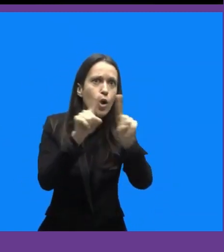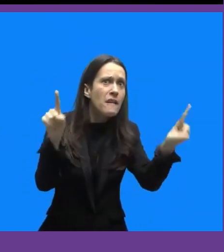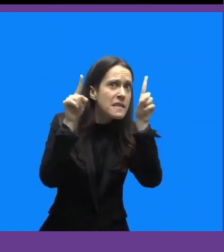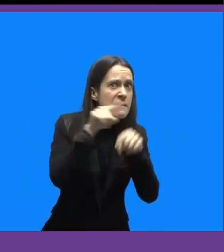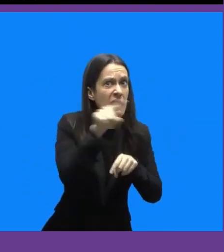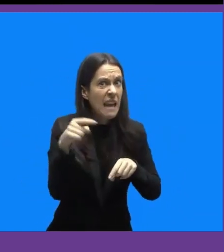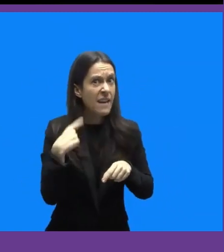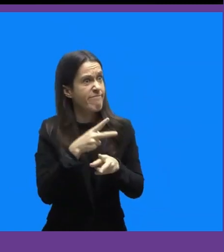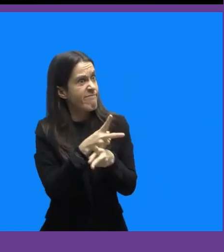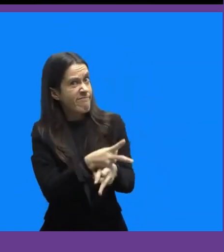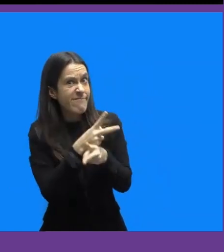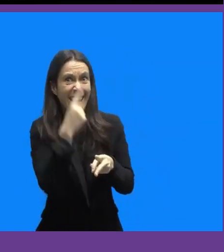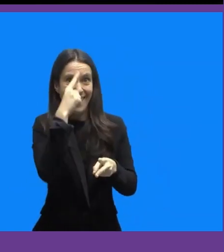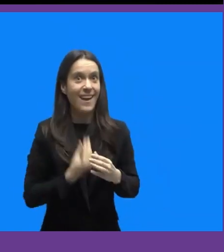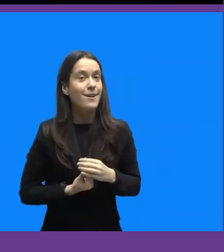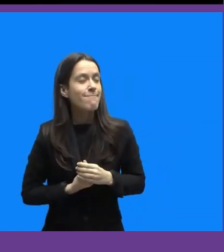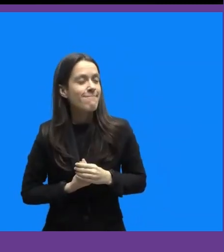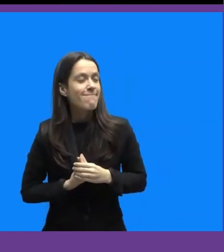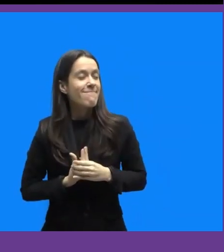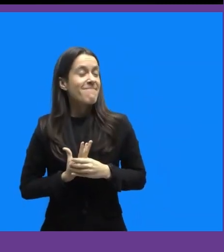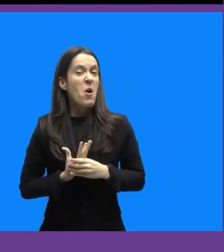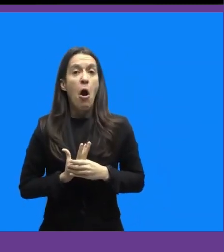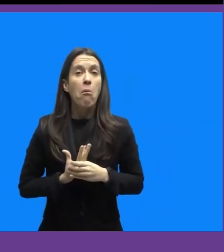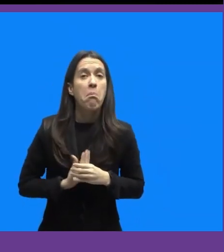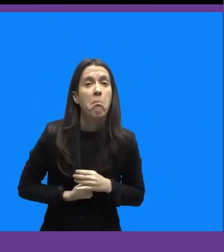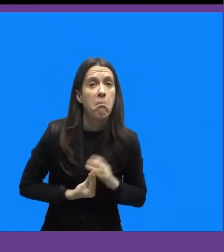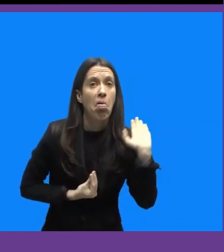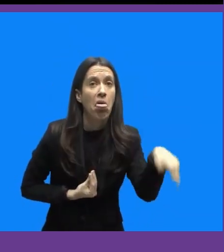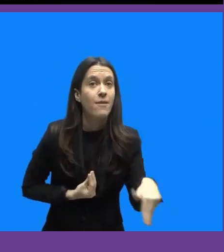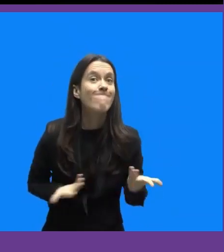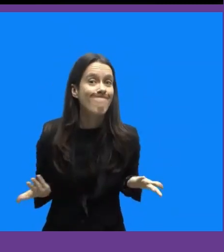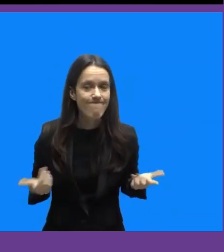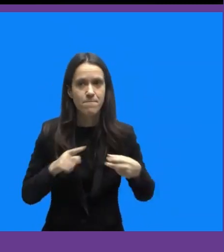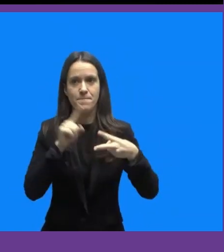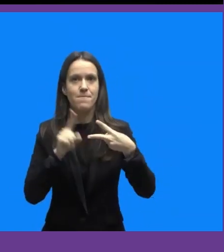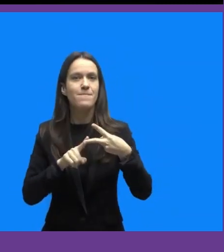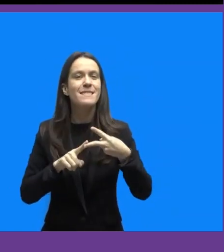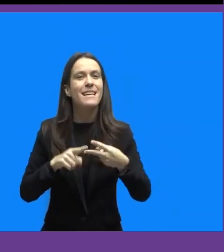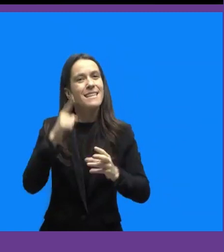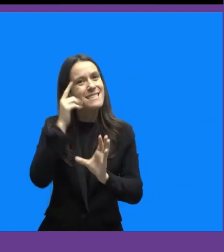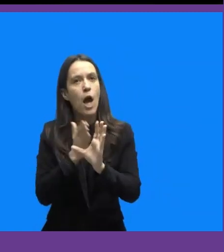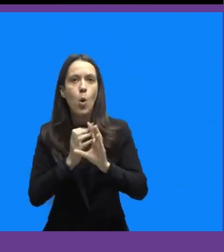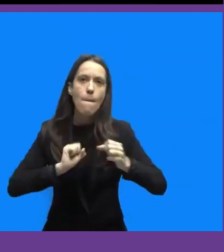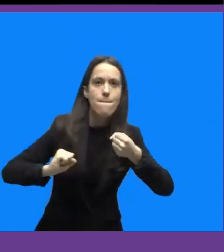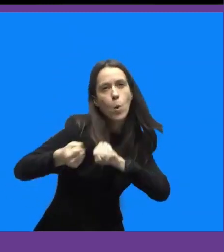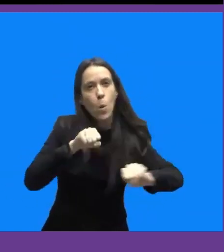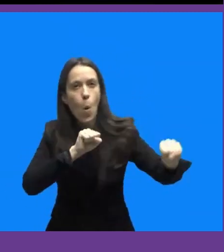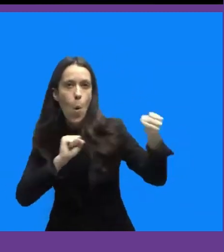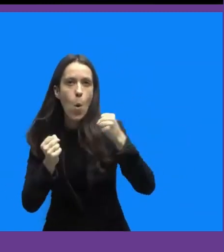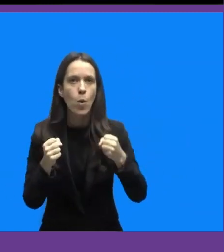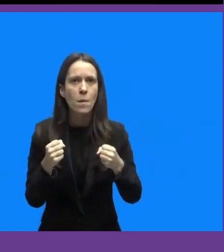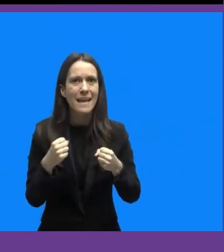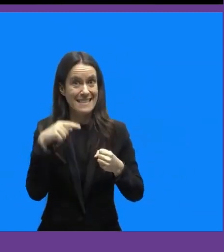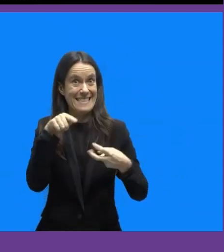and particularly with students. And also then the psychomotor domain. Not hearing a whole lot. Again, we're seeing a lot